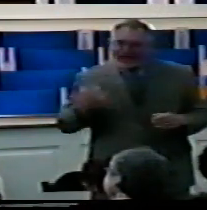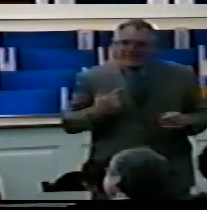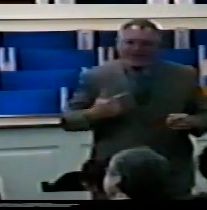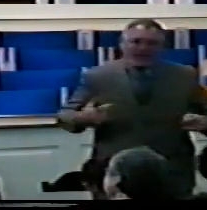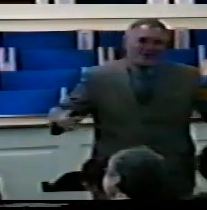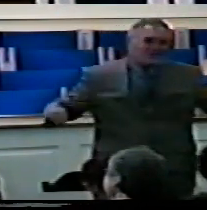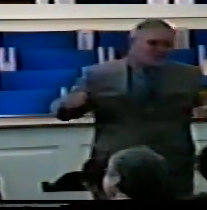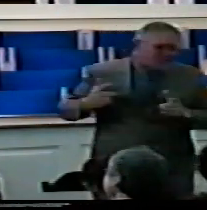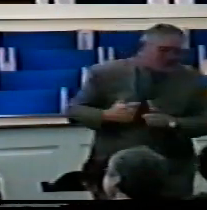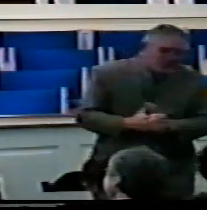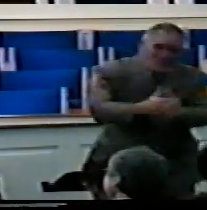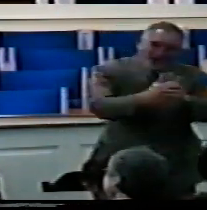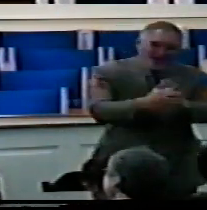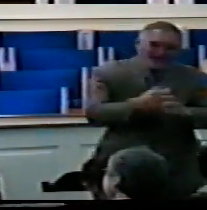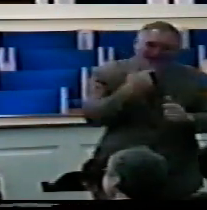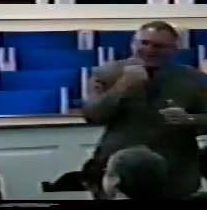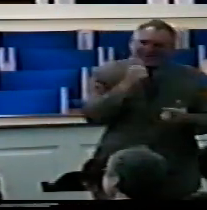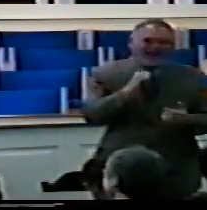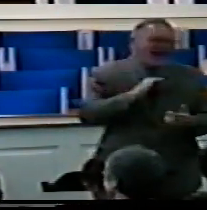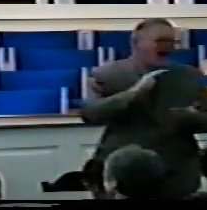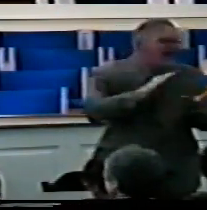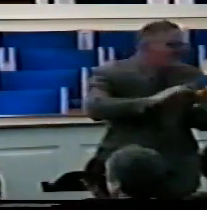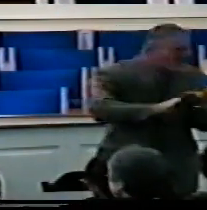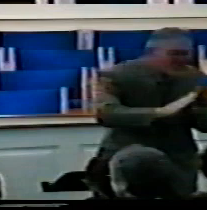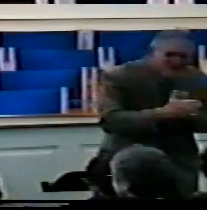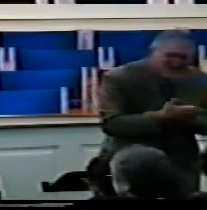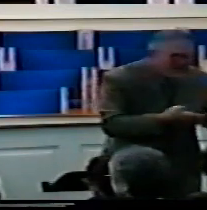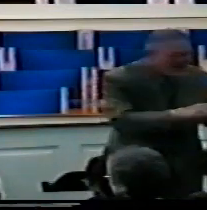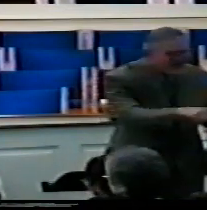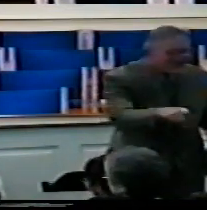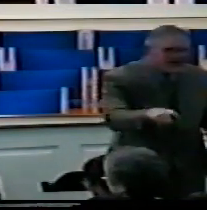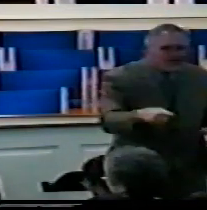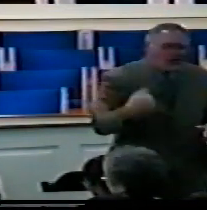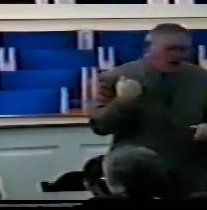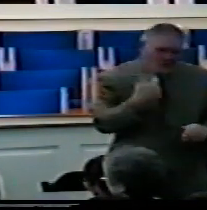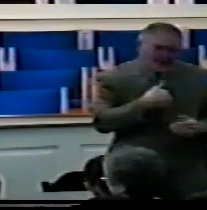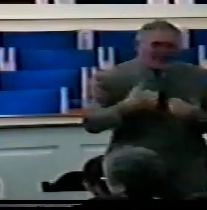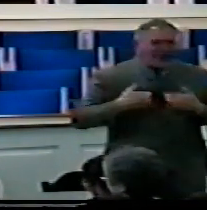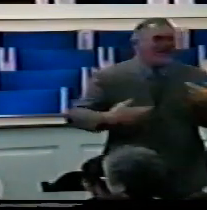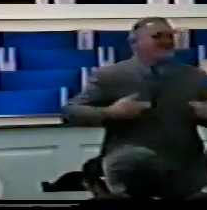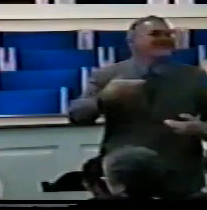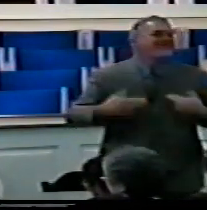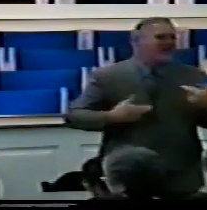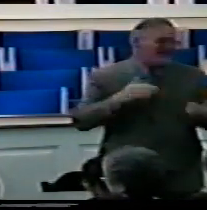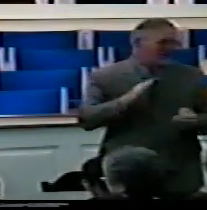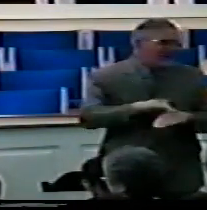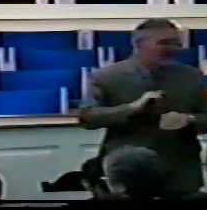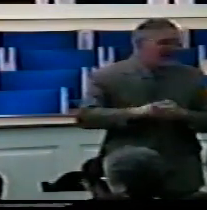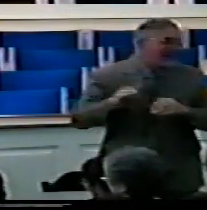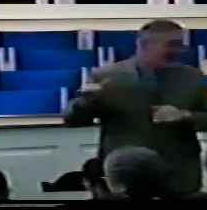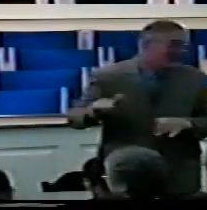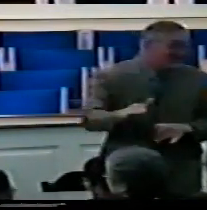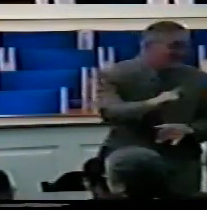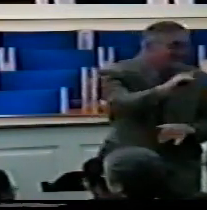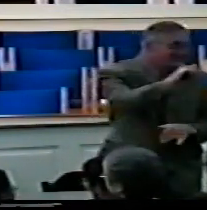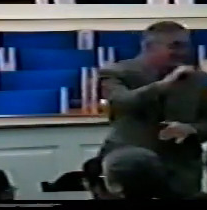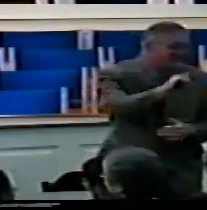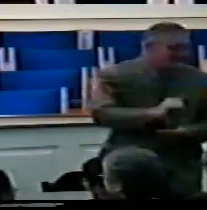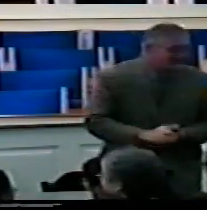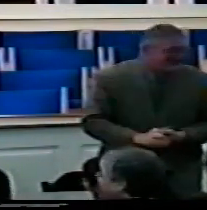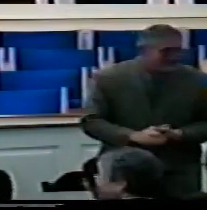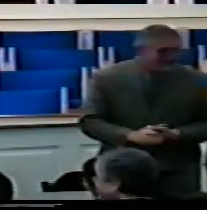grabbed him and said, I forgive you. We had revival on that airplane.